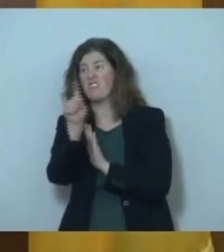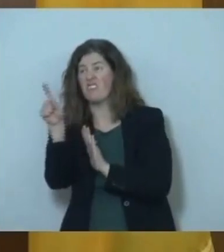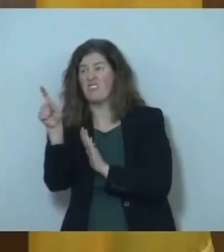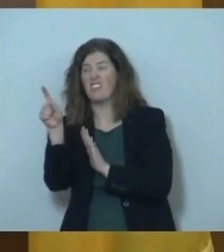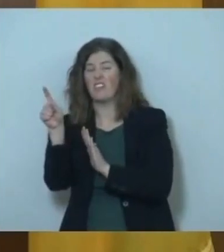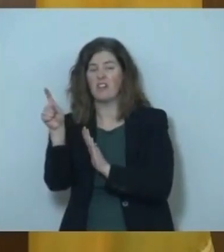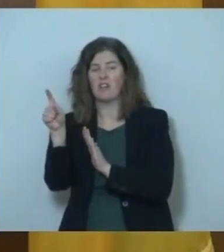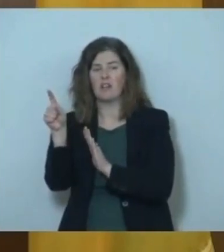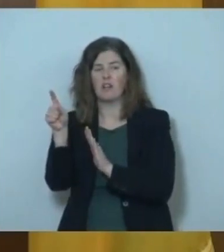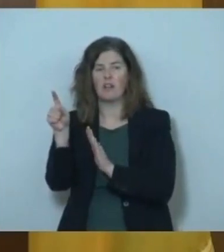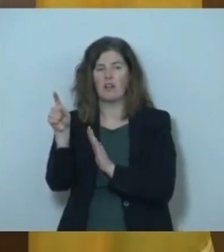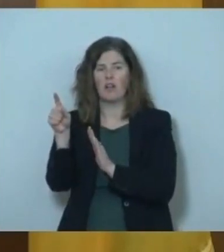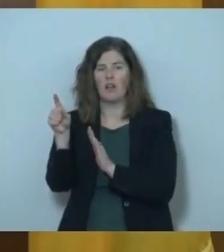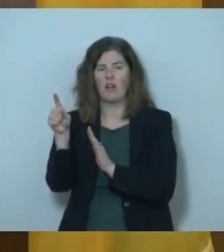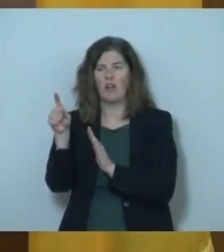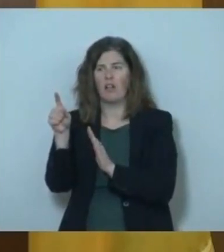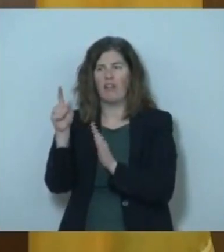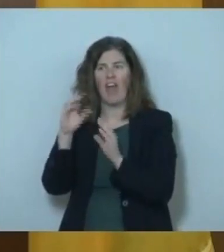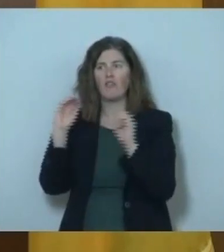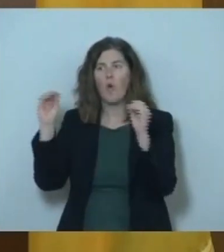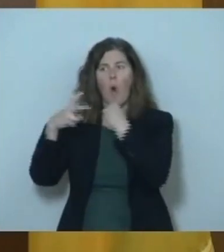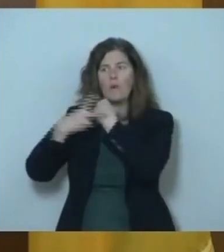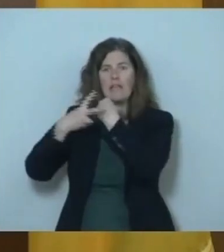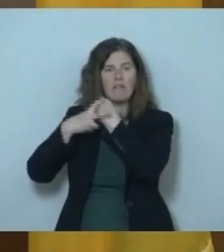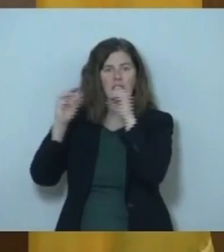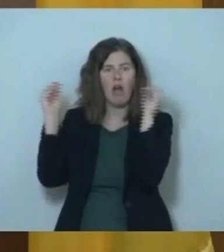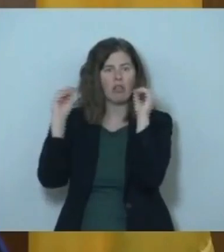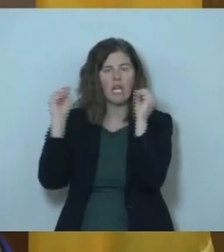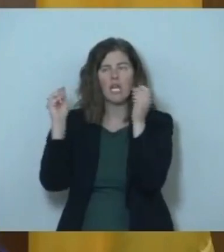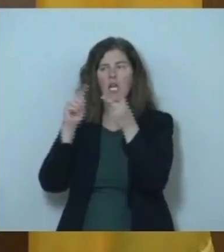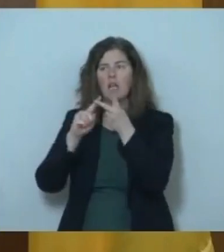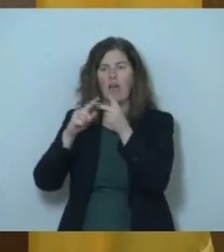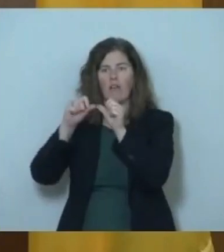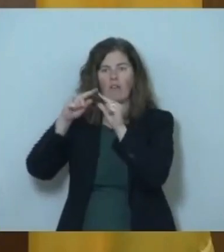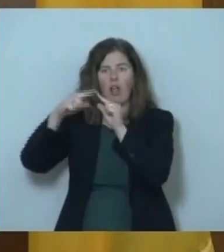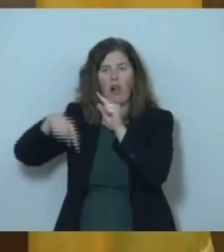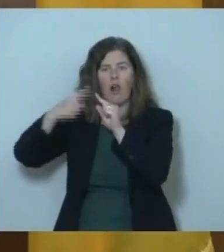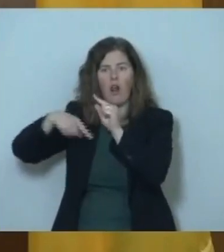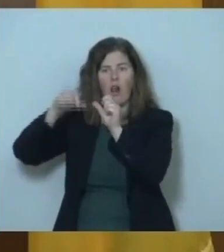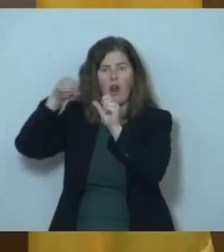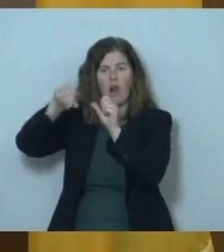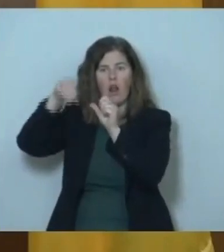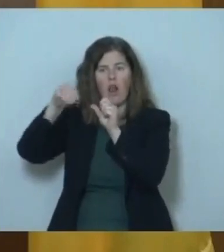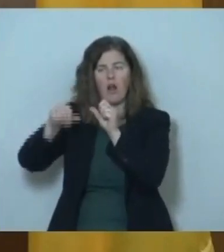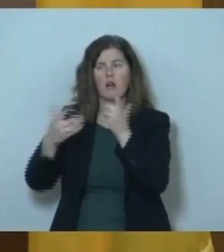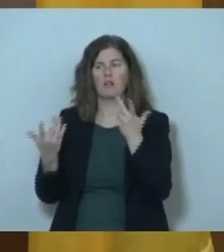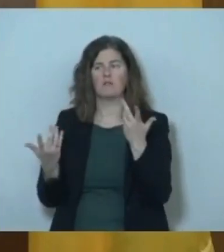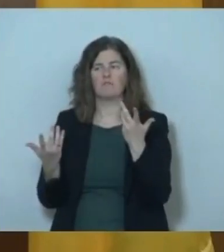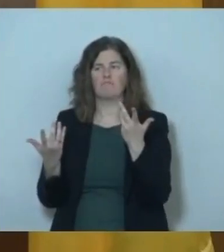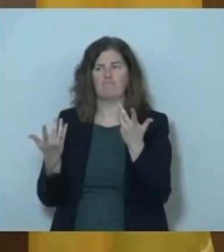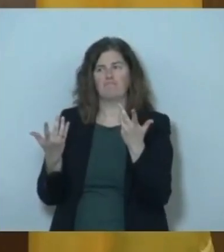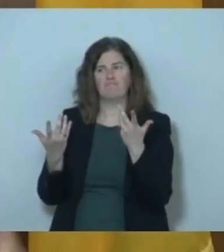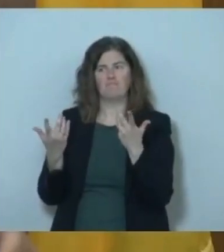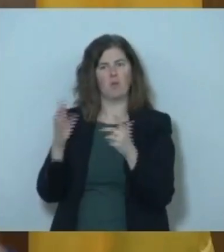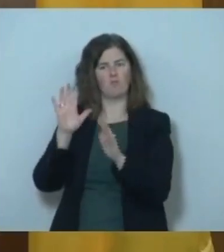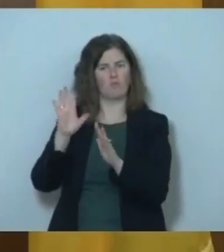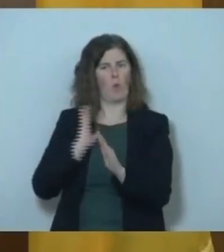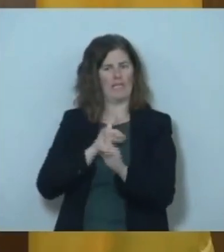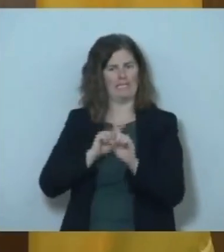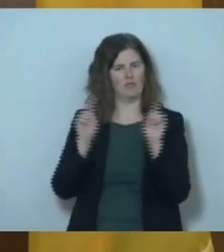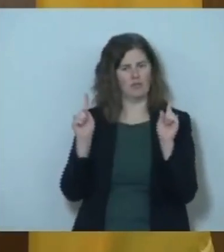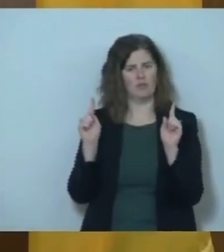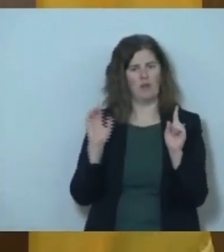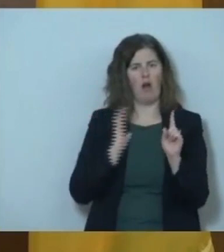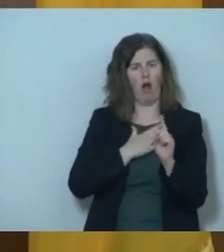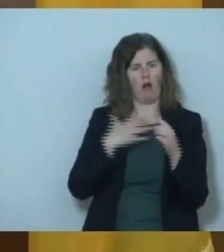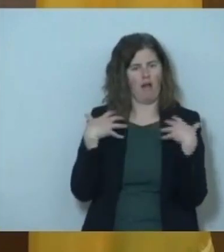these holes and no reserves between what we have available in the CARES Act and the way in which our